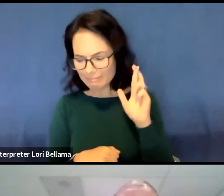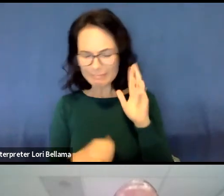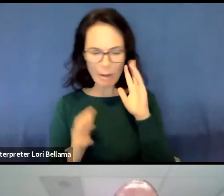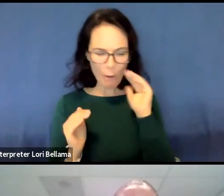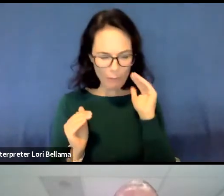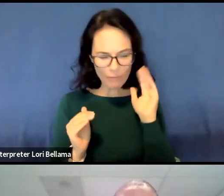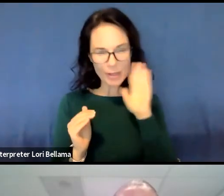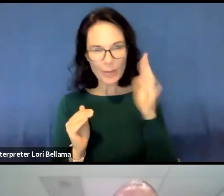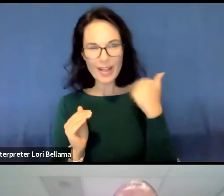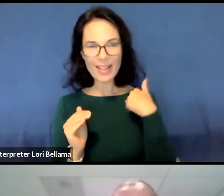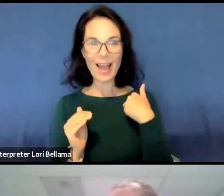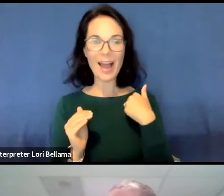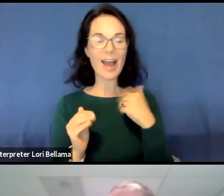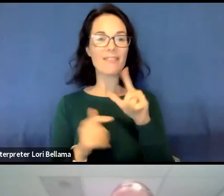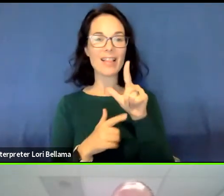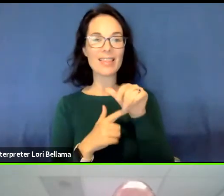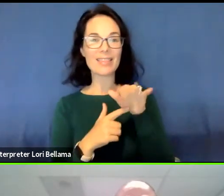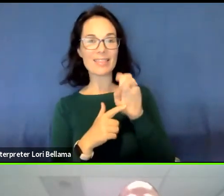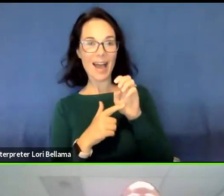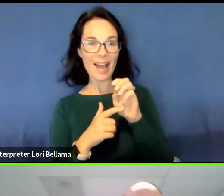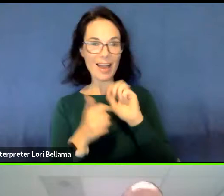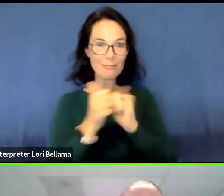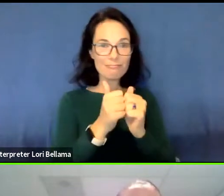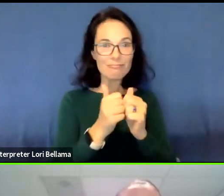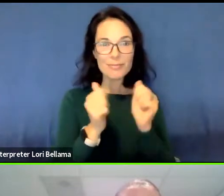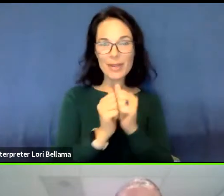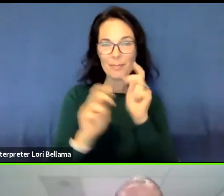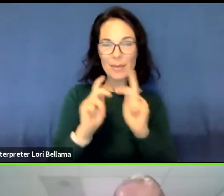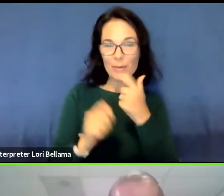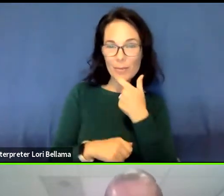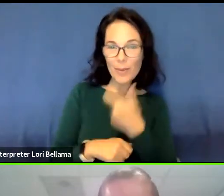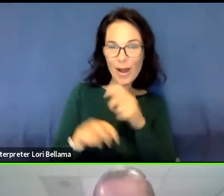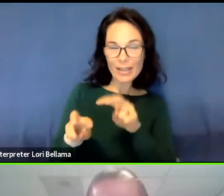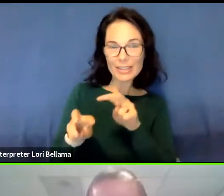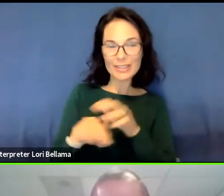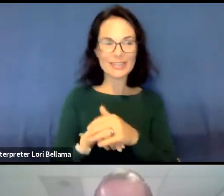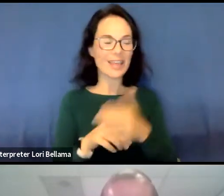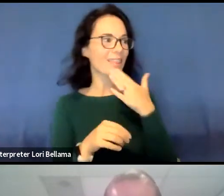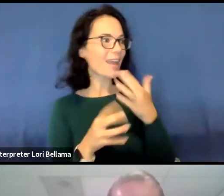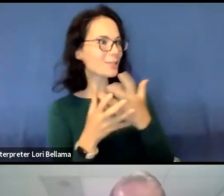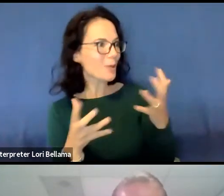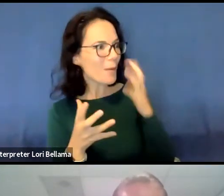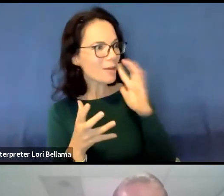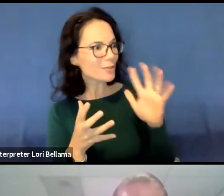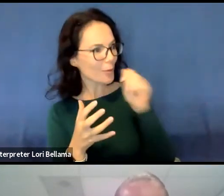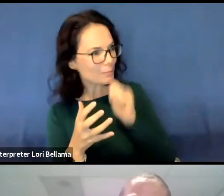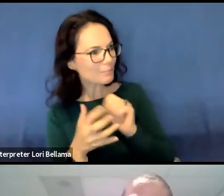with spectators. Thank you so much. So, thank you so Thank you, much. and- Thanks for the invitation. And welcome to Grossmont College. Thank